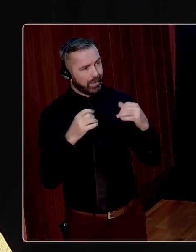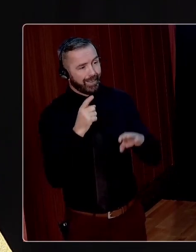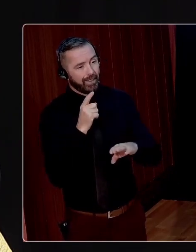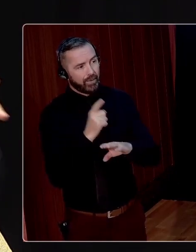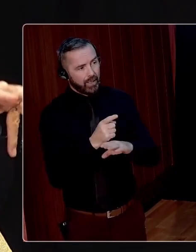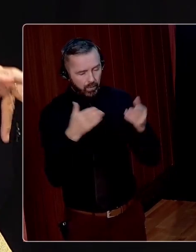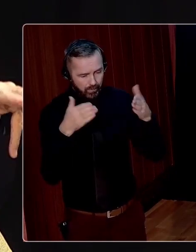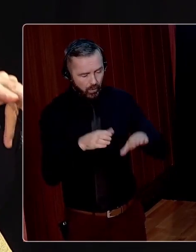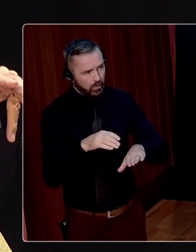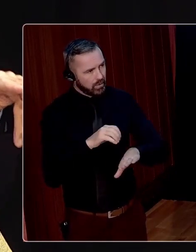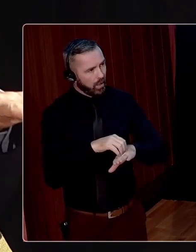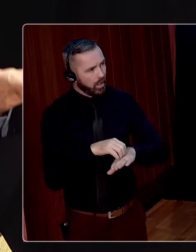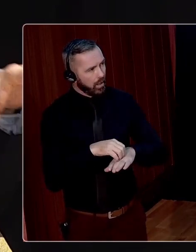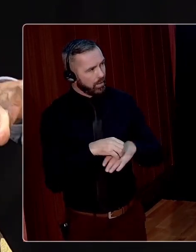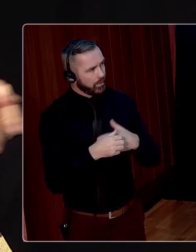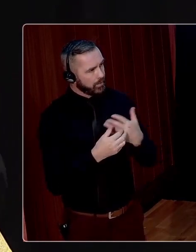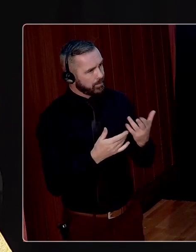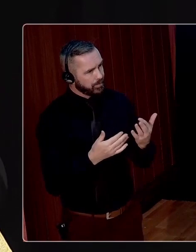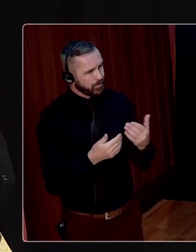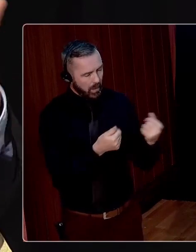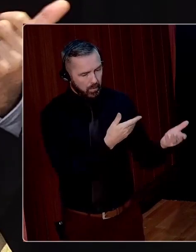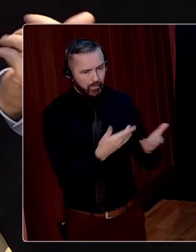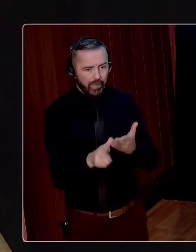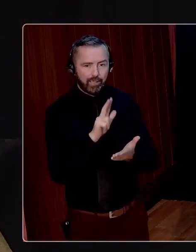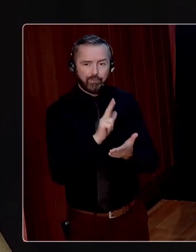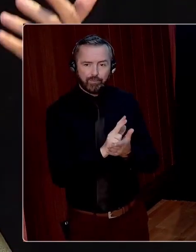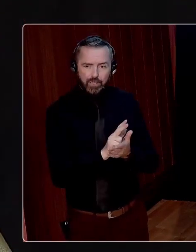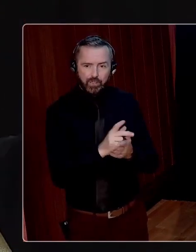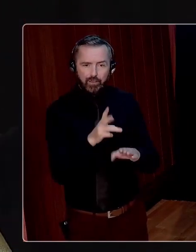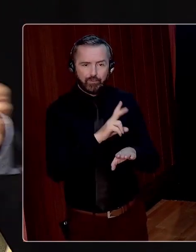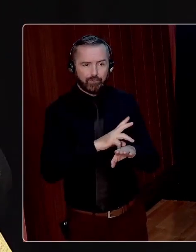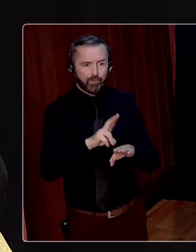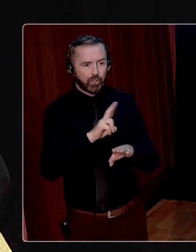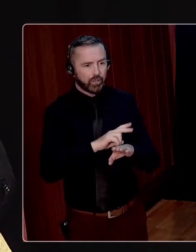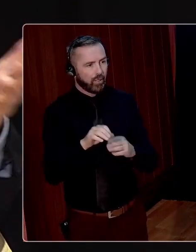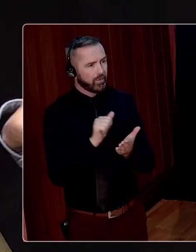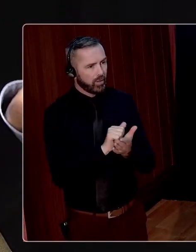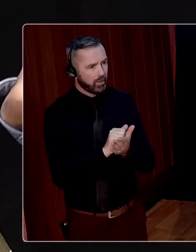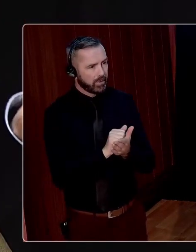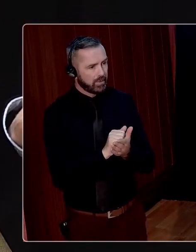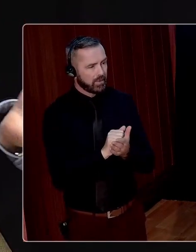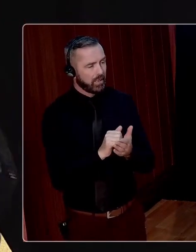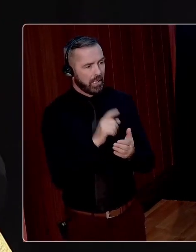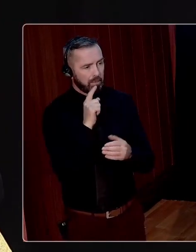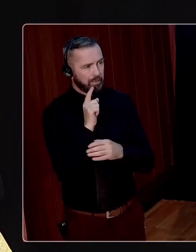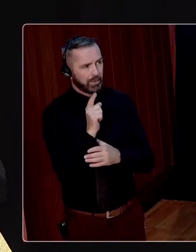they were focused on providing official versions of documents, of official documents.